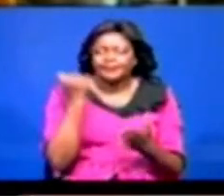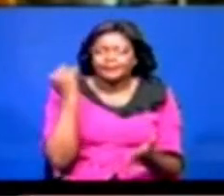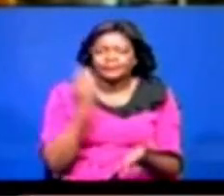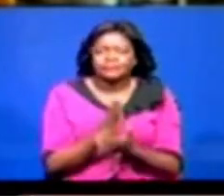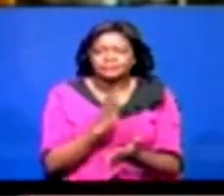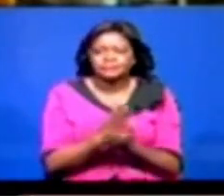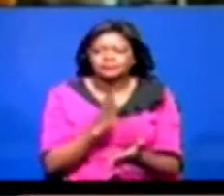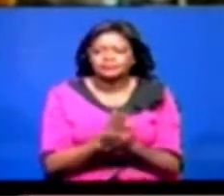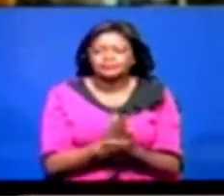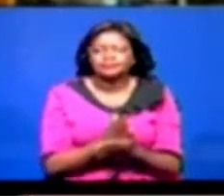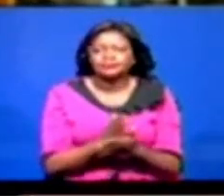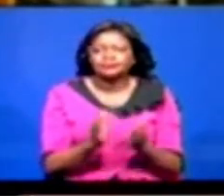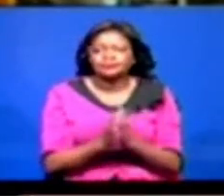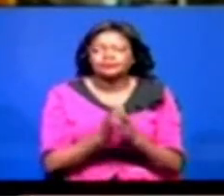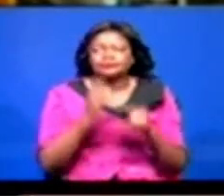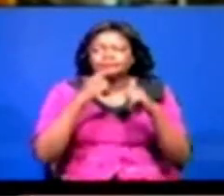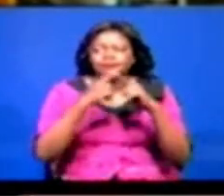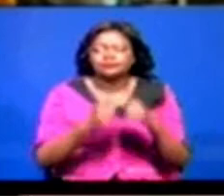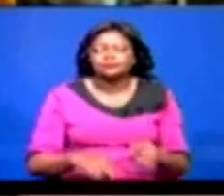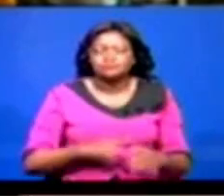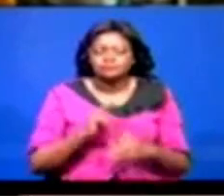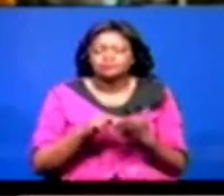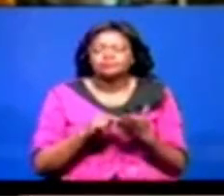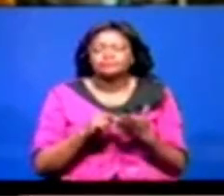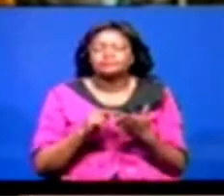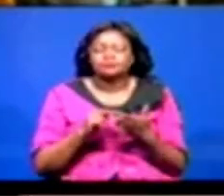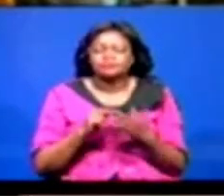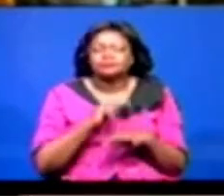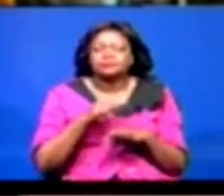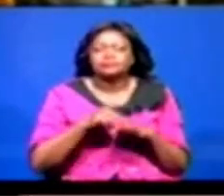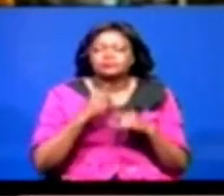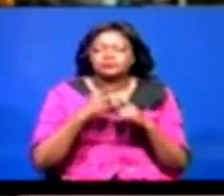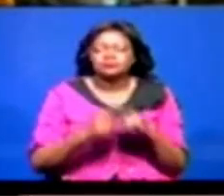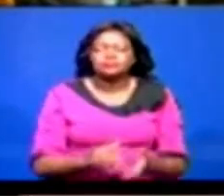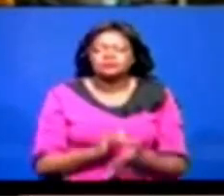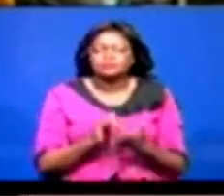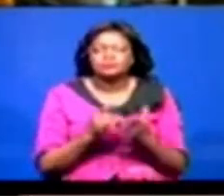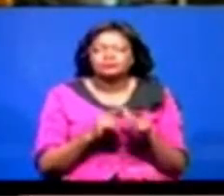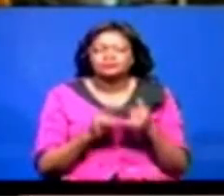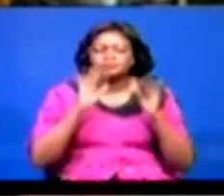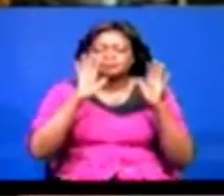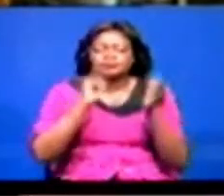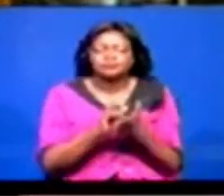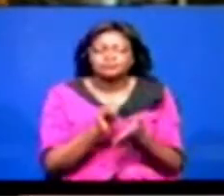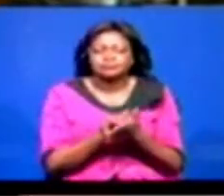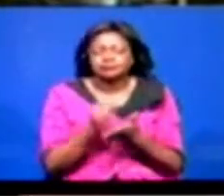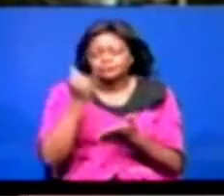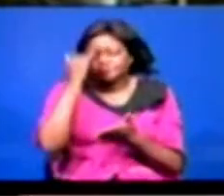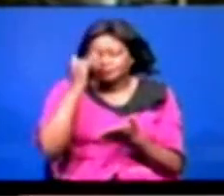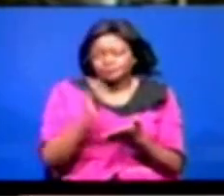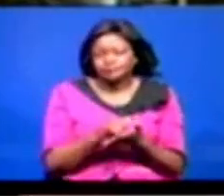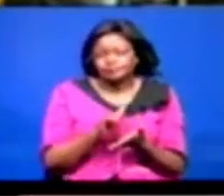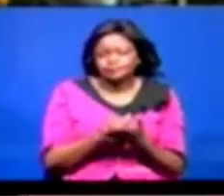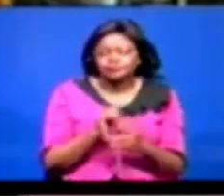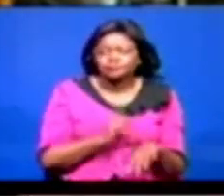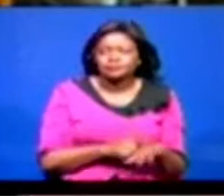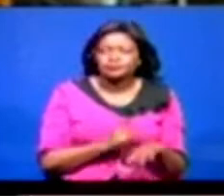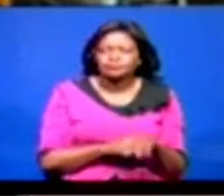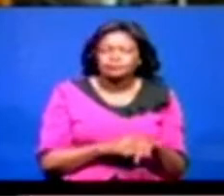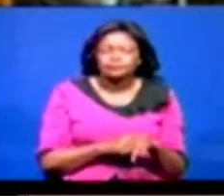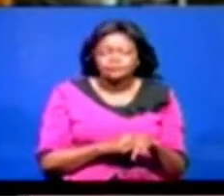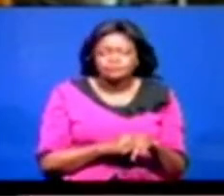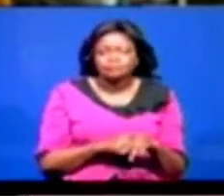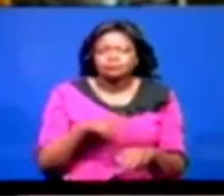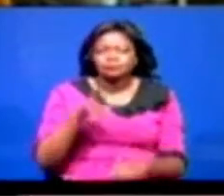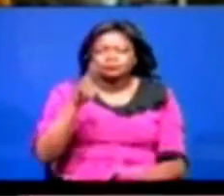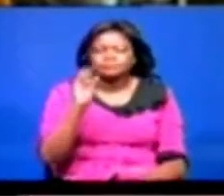and tallying at the National Tallying Center. Again, it is important to note that by the time the returning